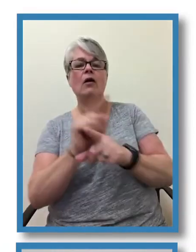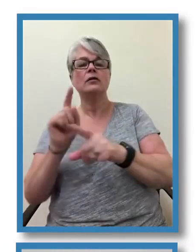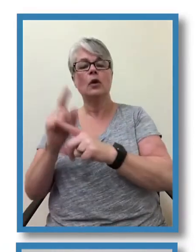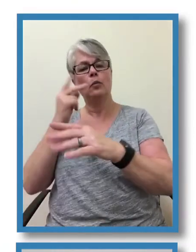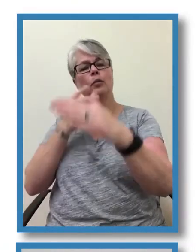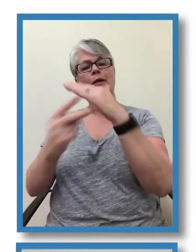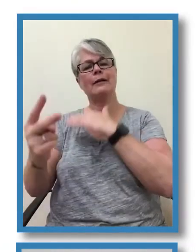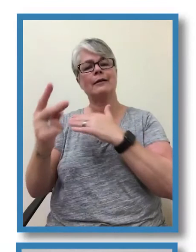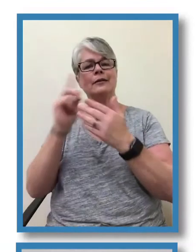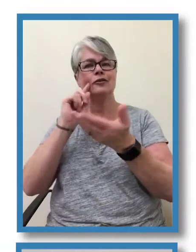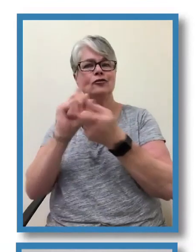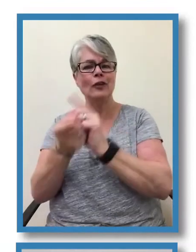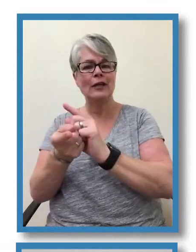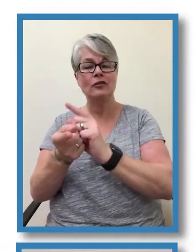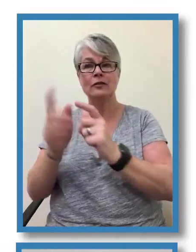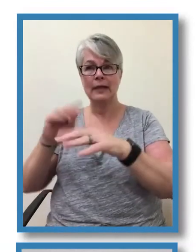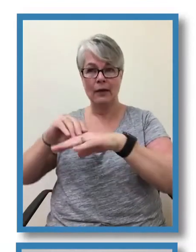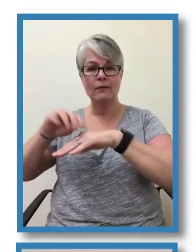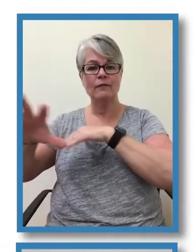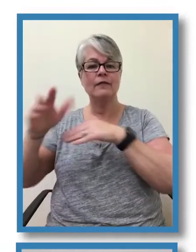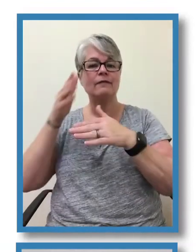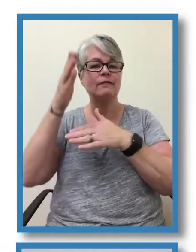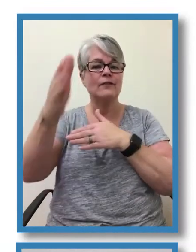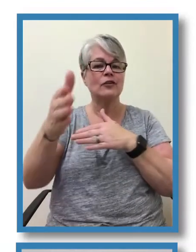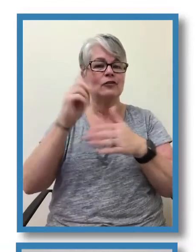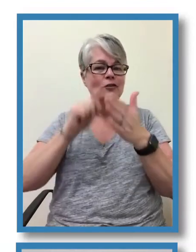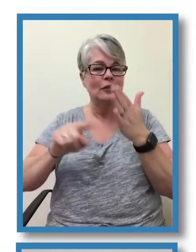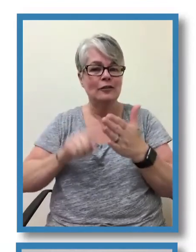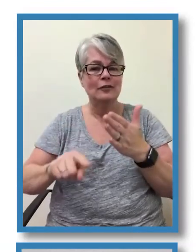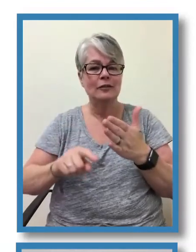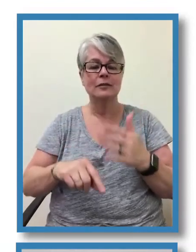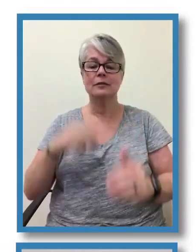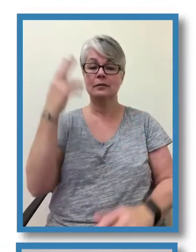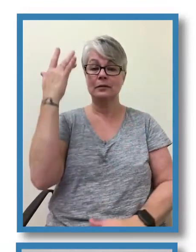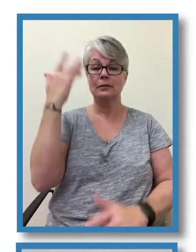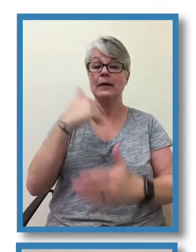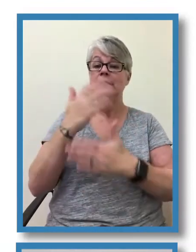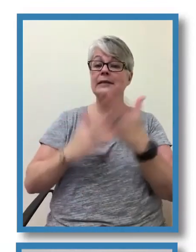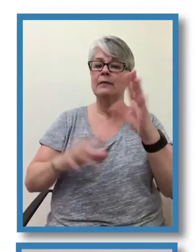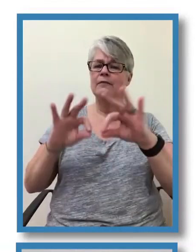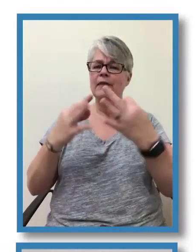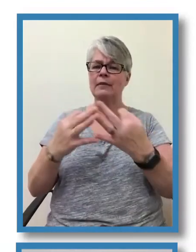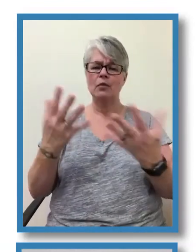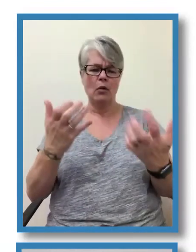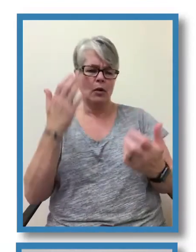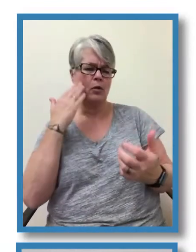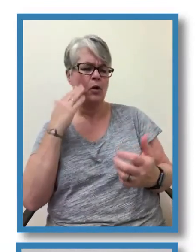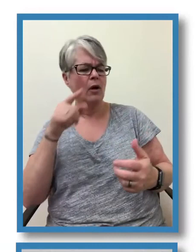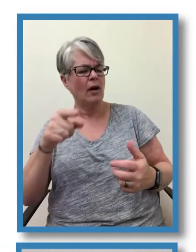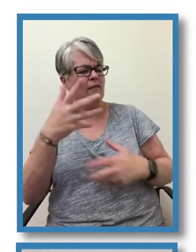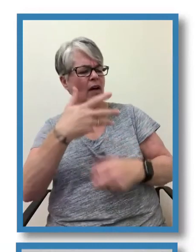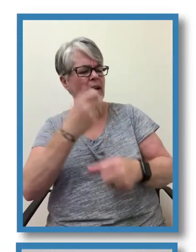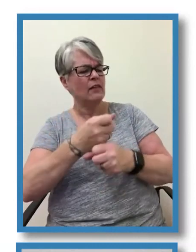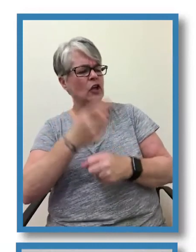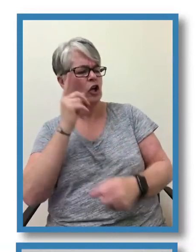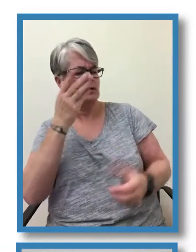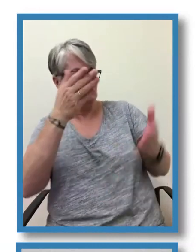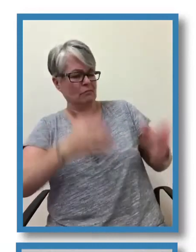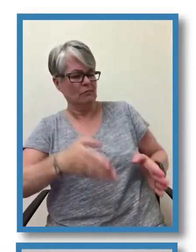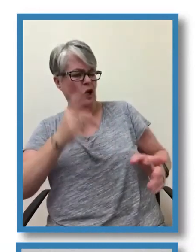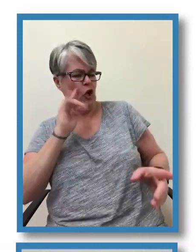A couple of new intervention trials. These are intravenous antibody studies, so they're